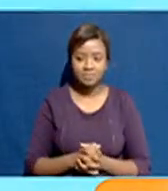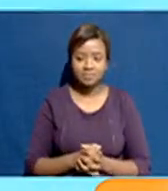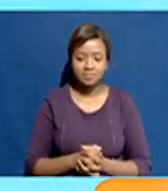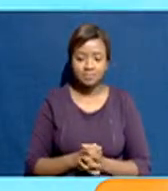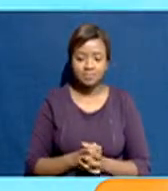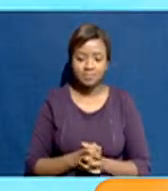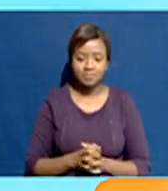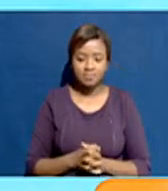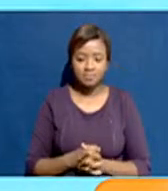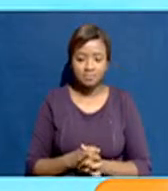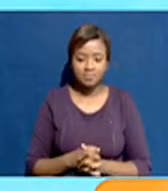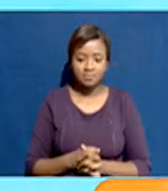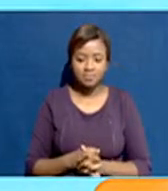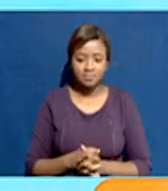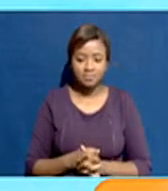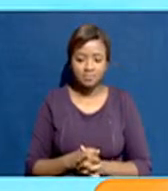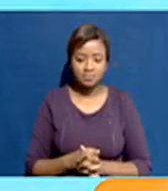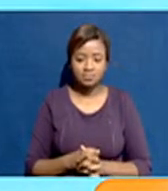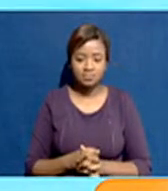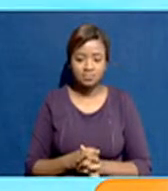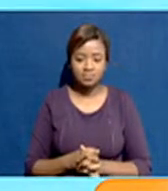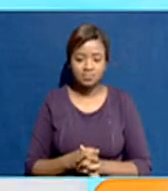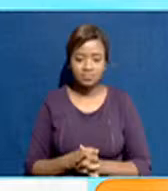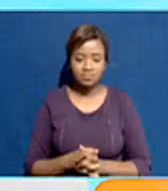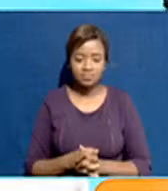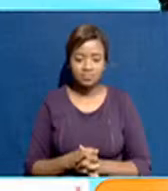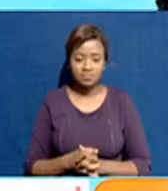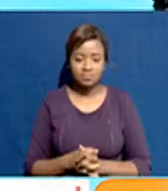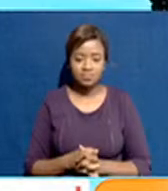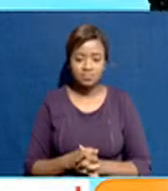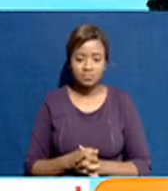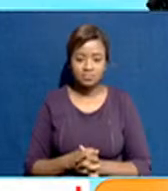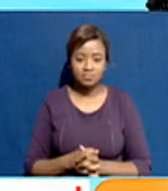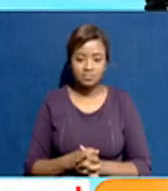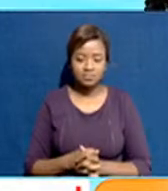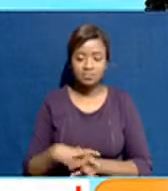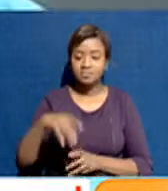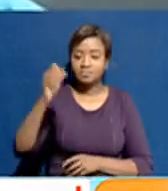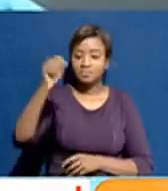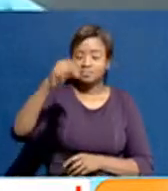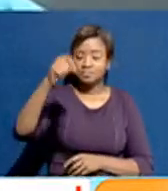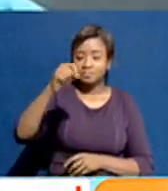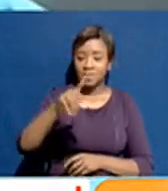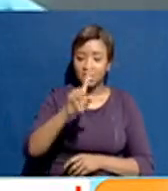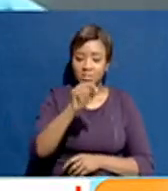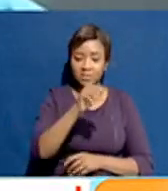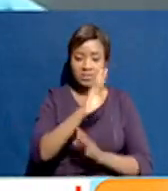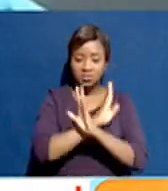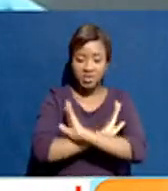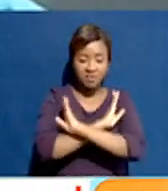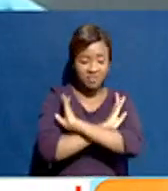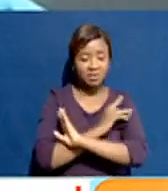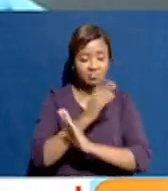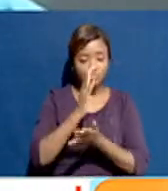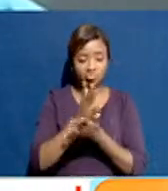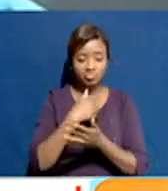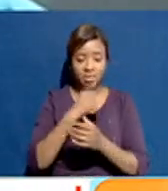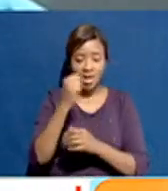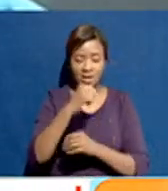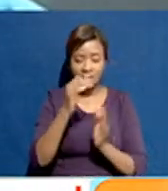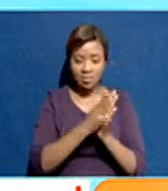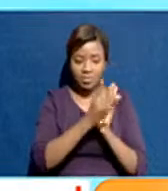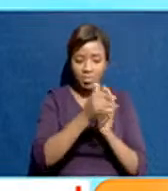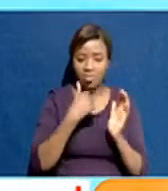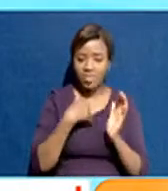think I fully agree with that, because there is always a breakdown of